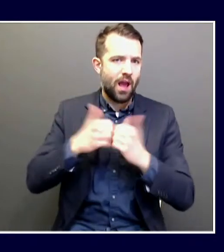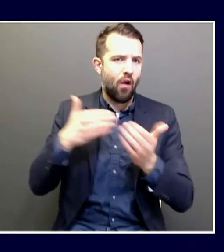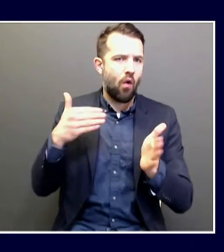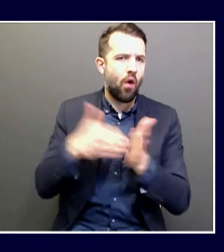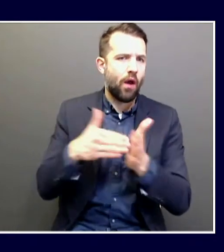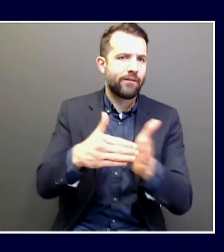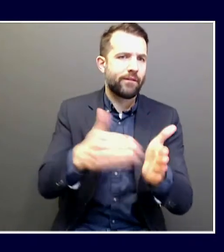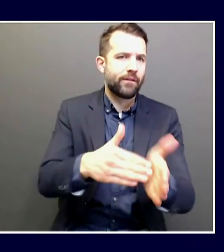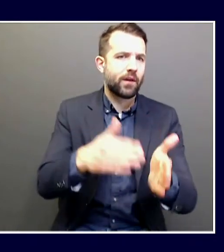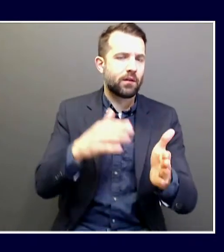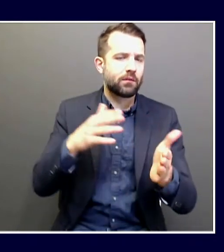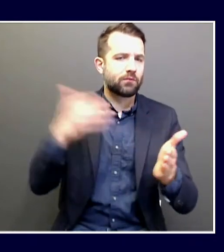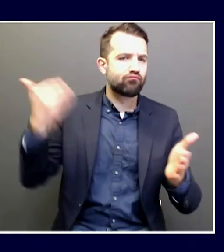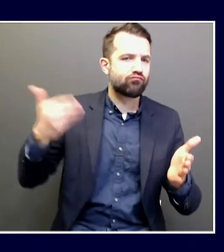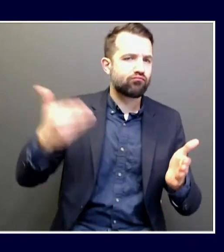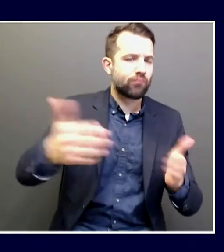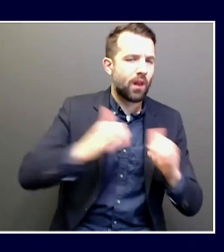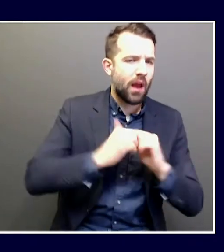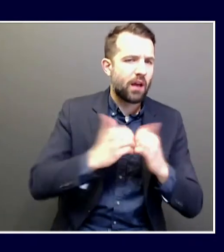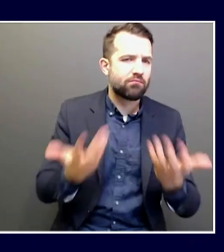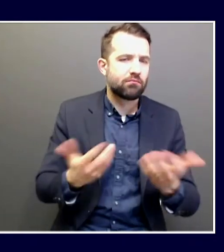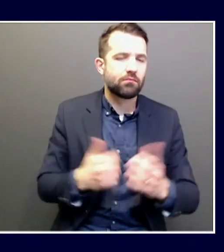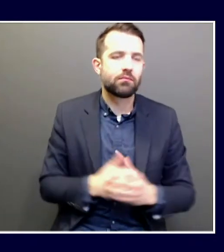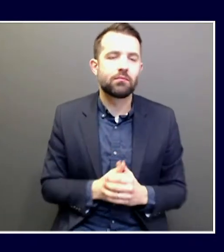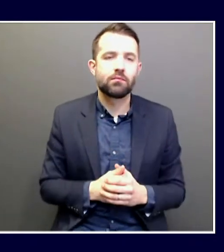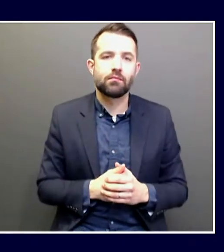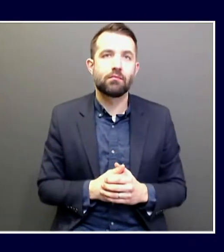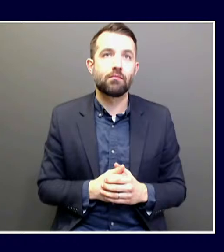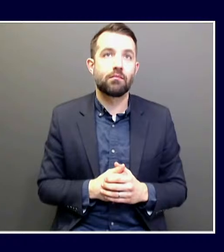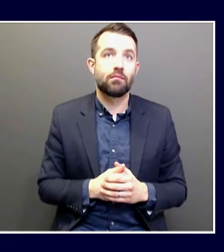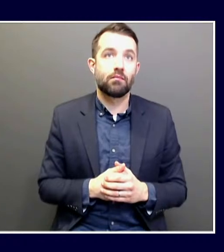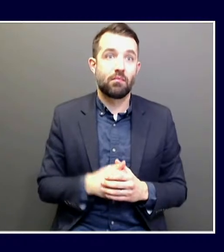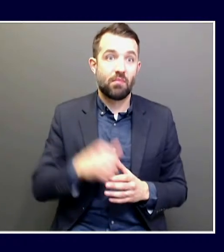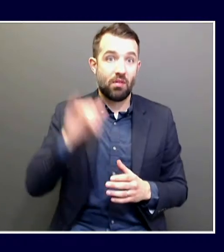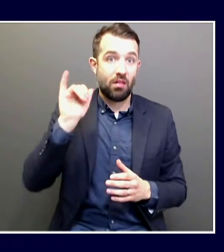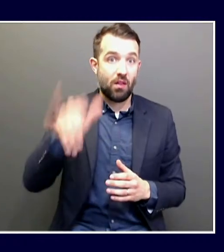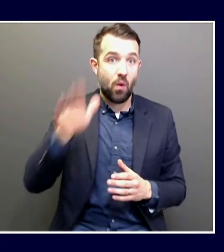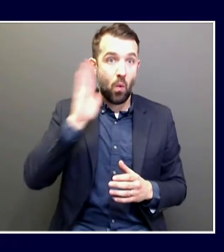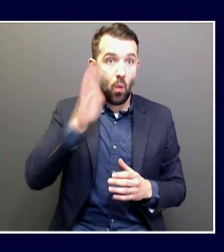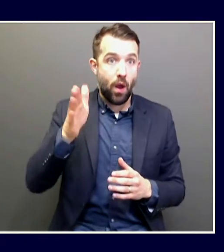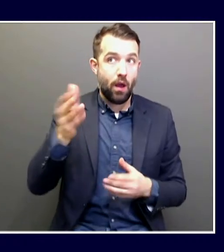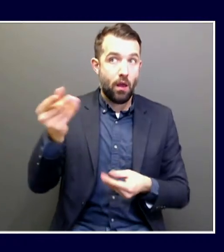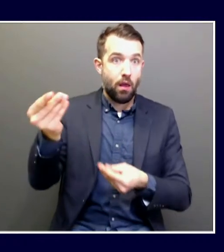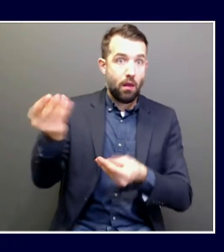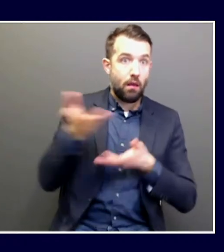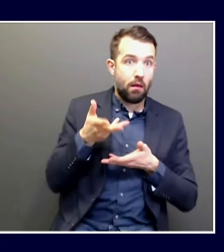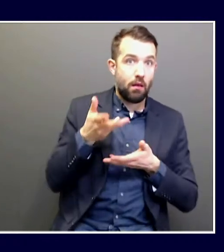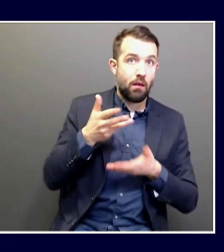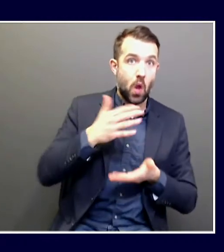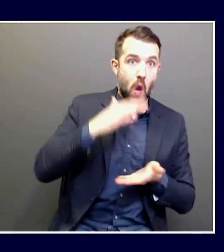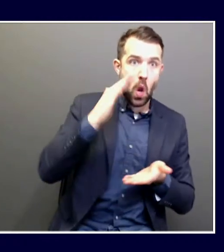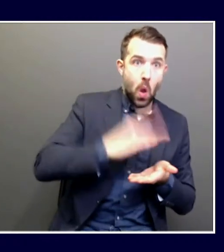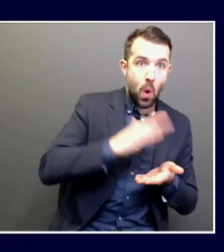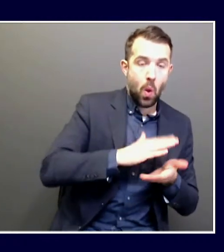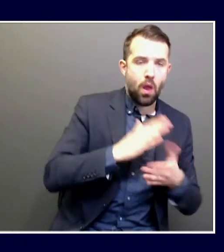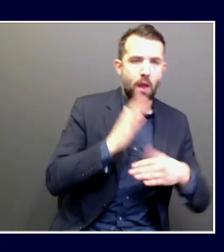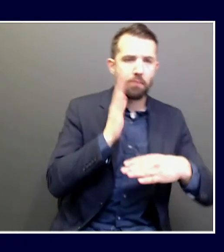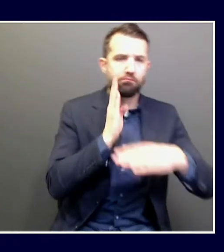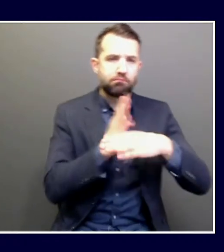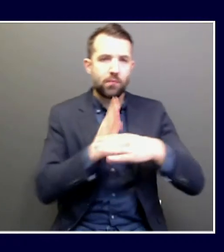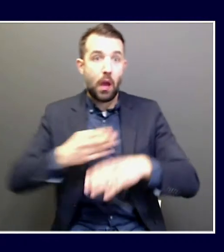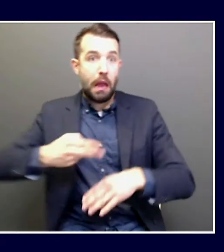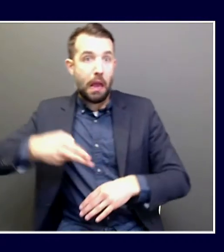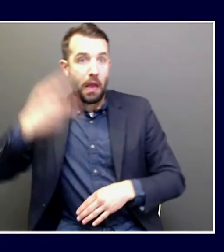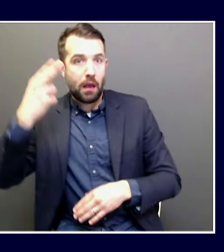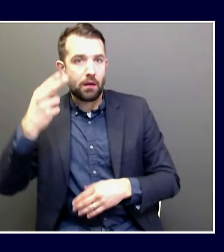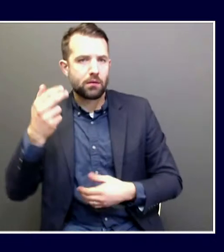then is it going to indicate if the level is, low, moderate, or high, or how are we going to be able to interpret that? So Patty,